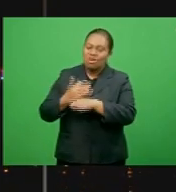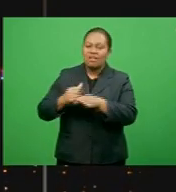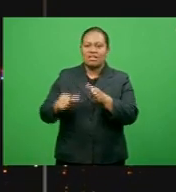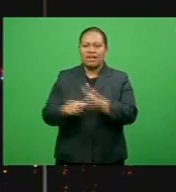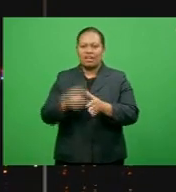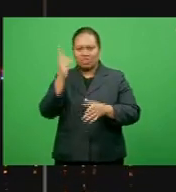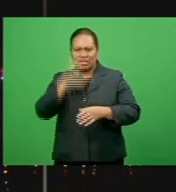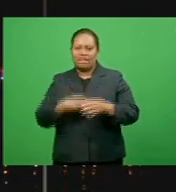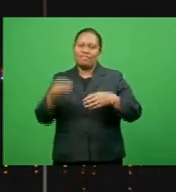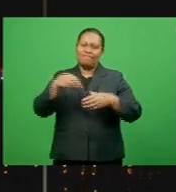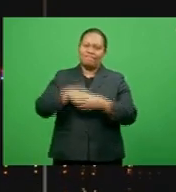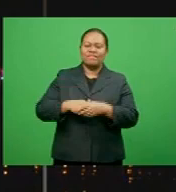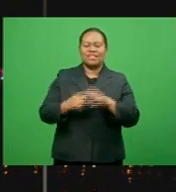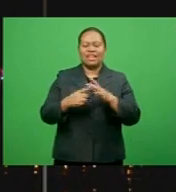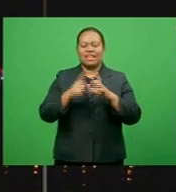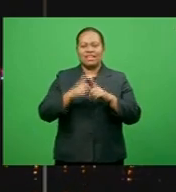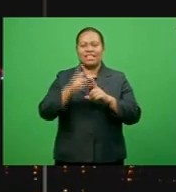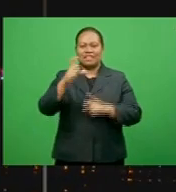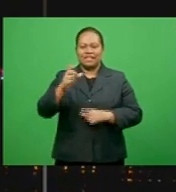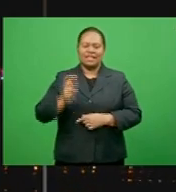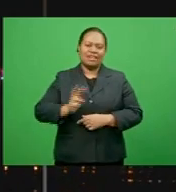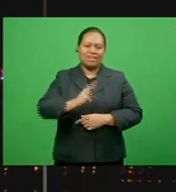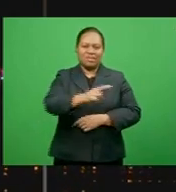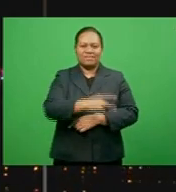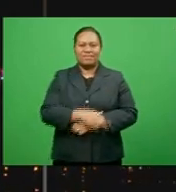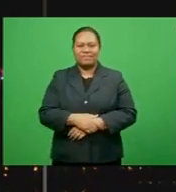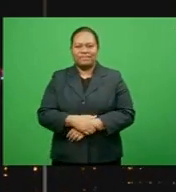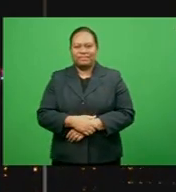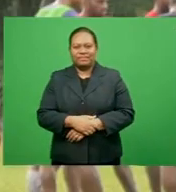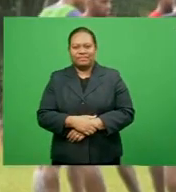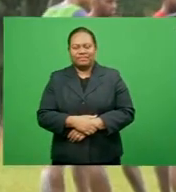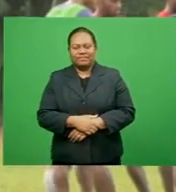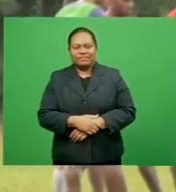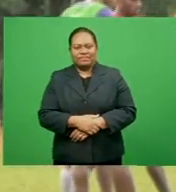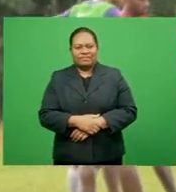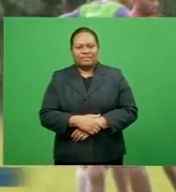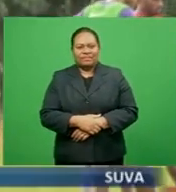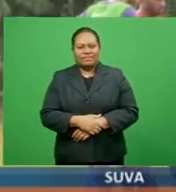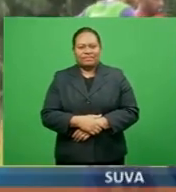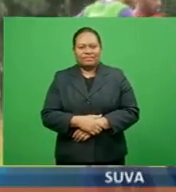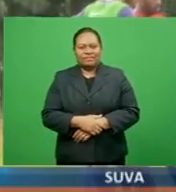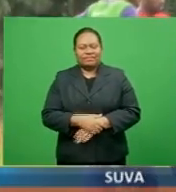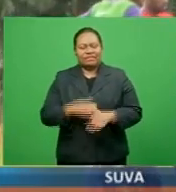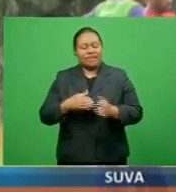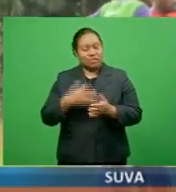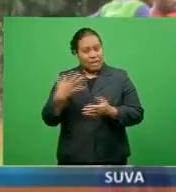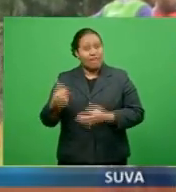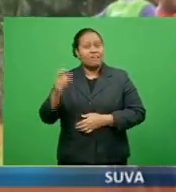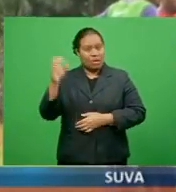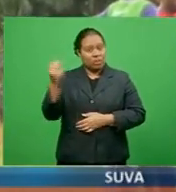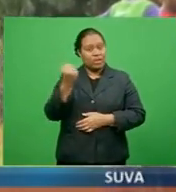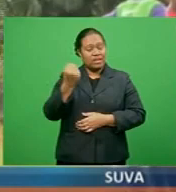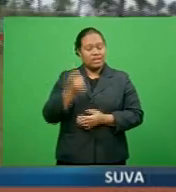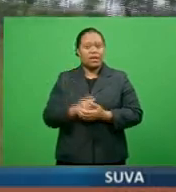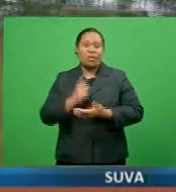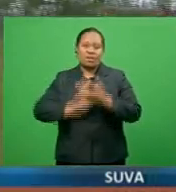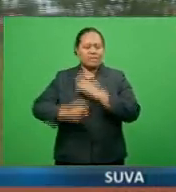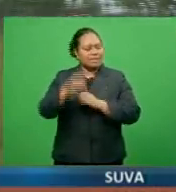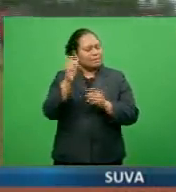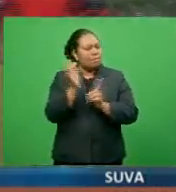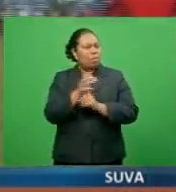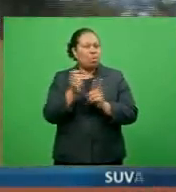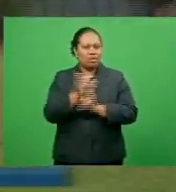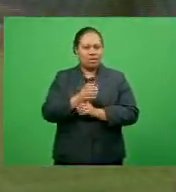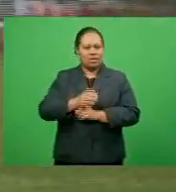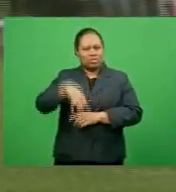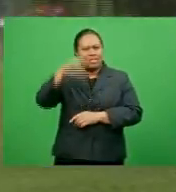Rewa's IDC drought. Karlaini Tavi has more. Getting a win will be the highlight for the veteran